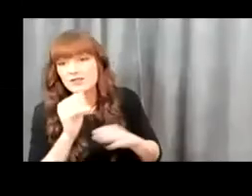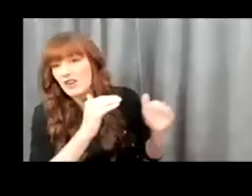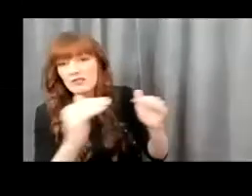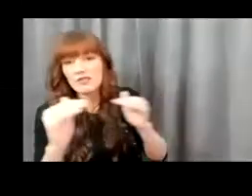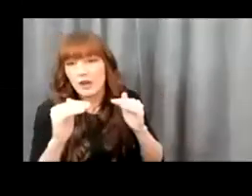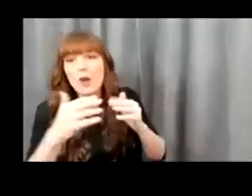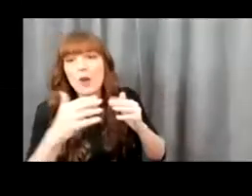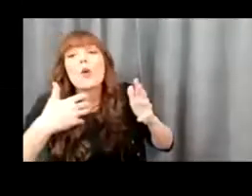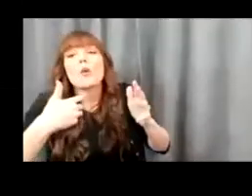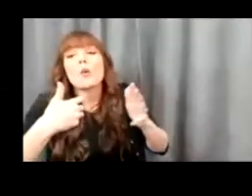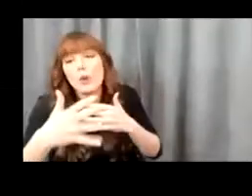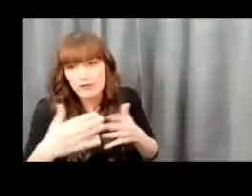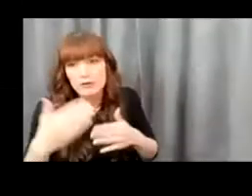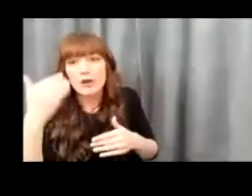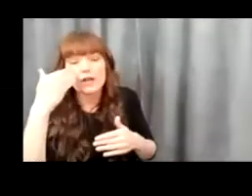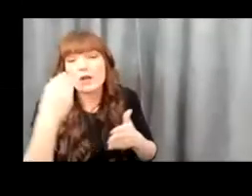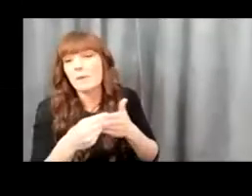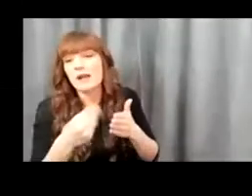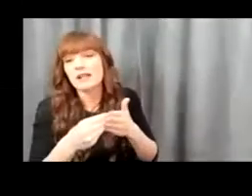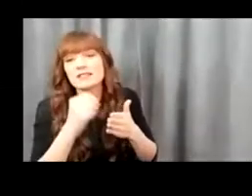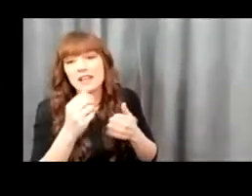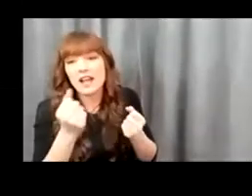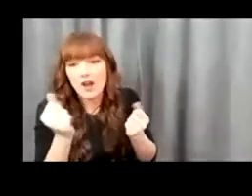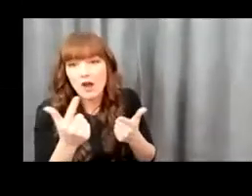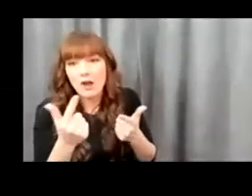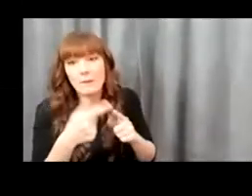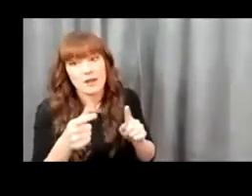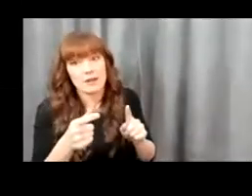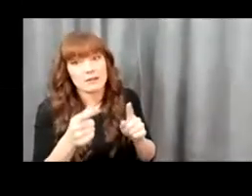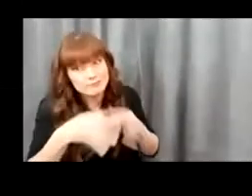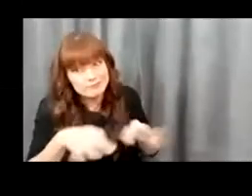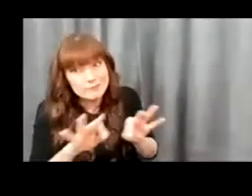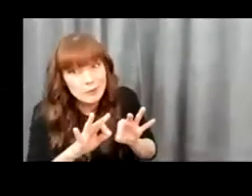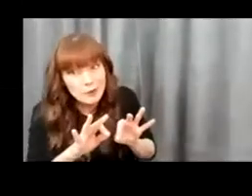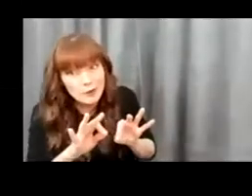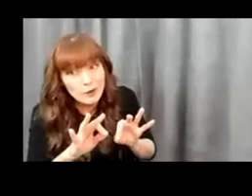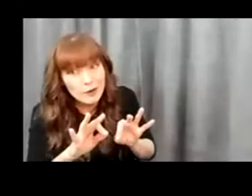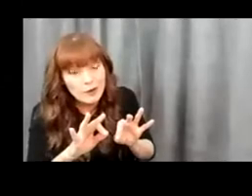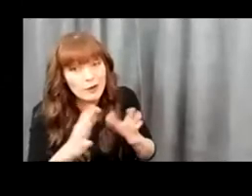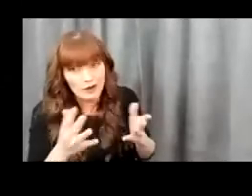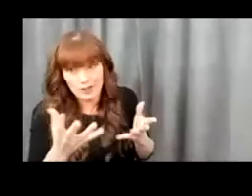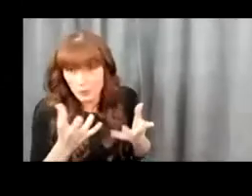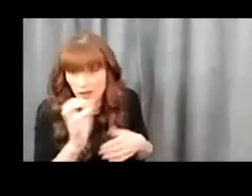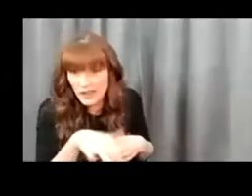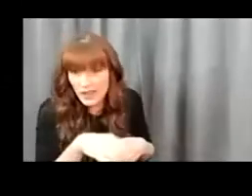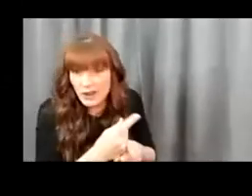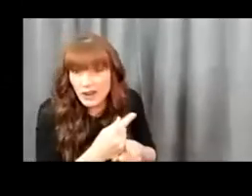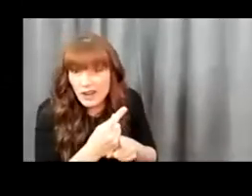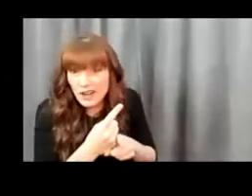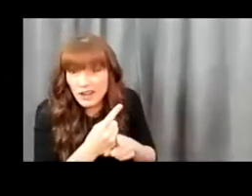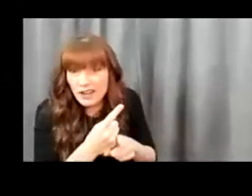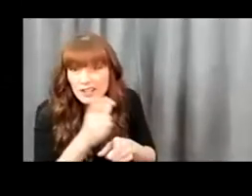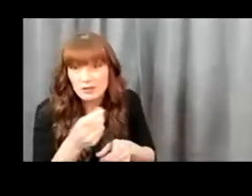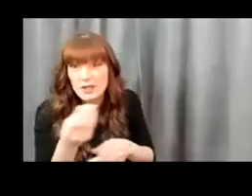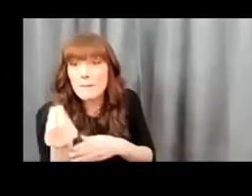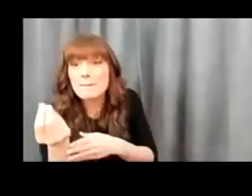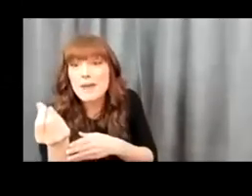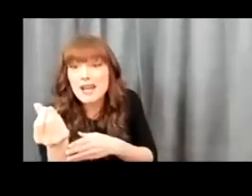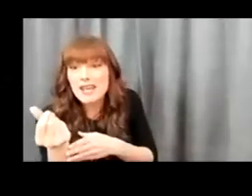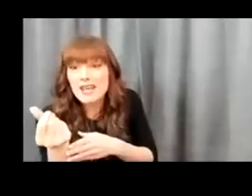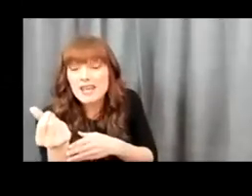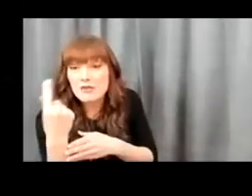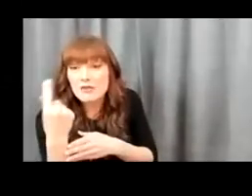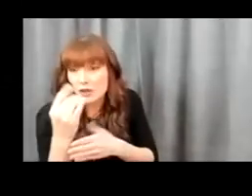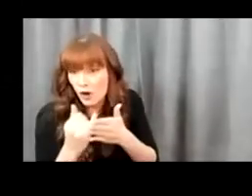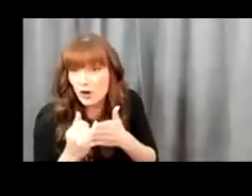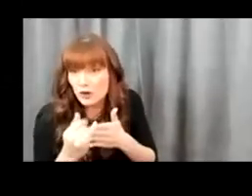unfair, whatever. I know money isn't everything, but it is something. Isn't that what you want? To get money